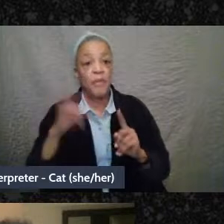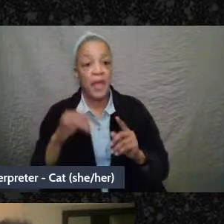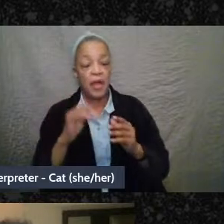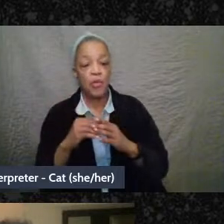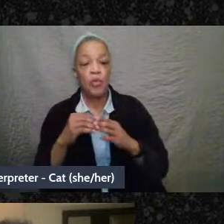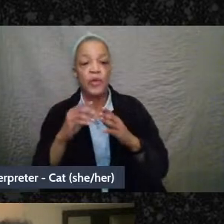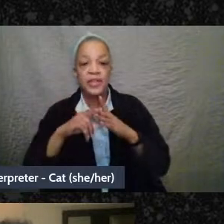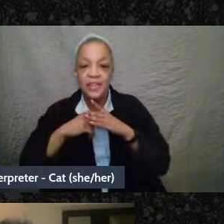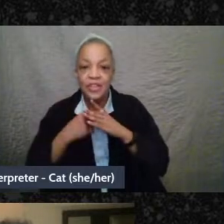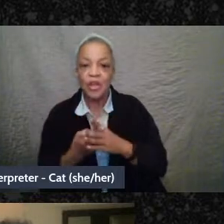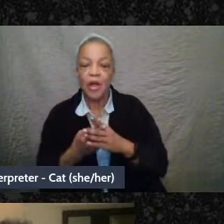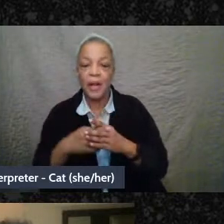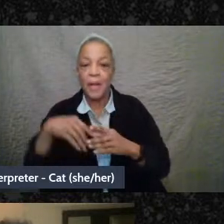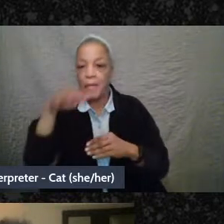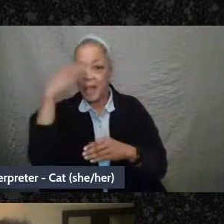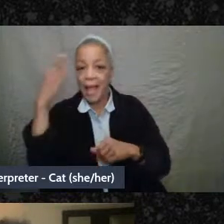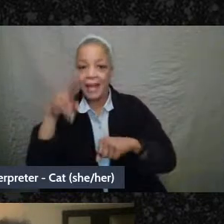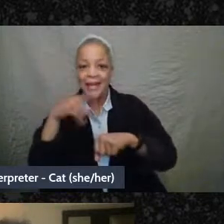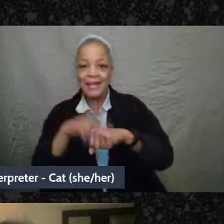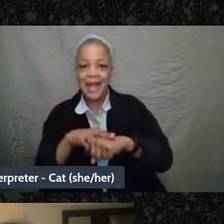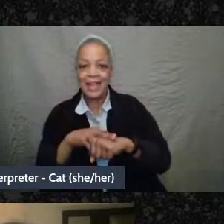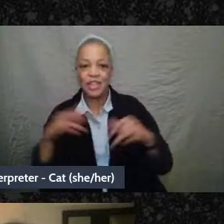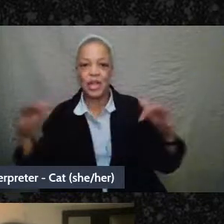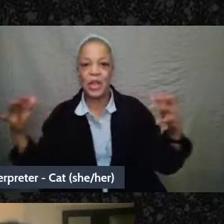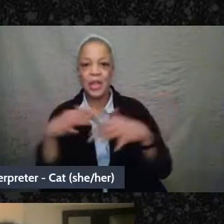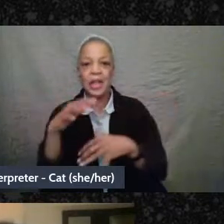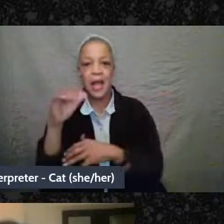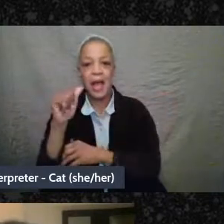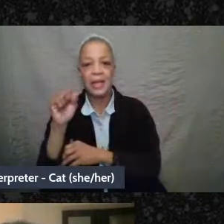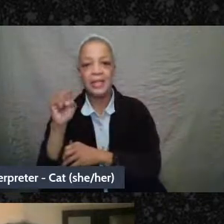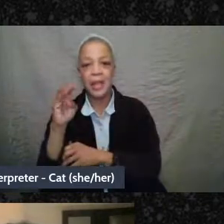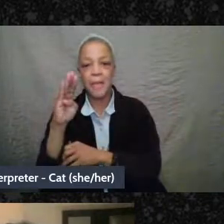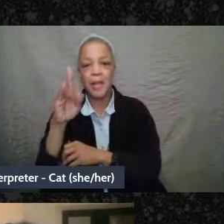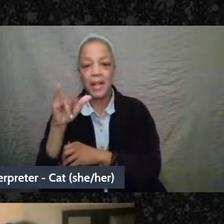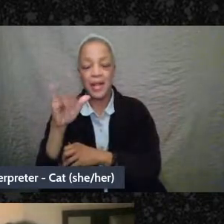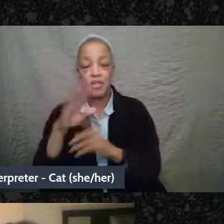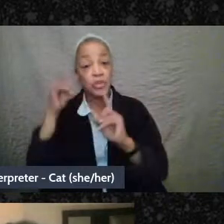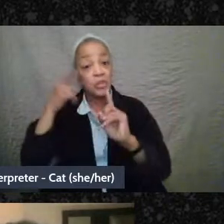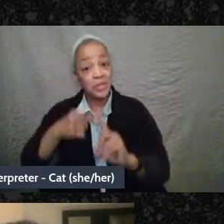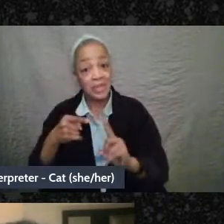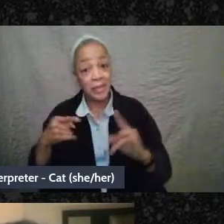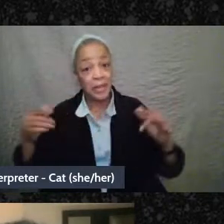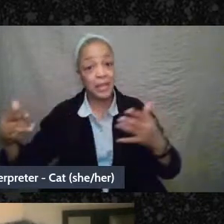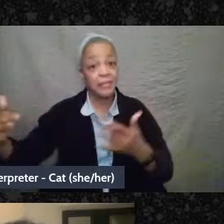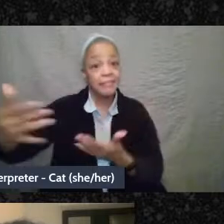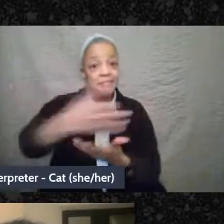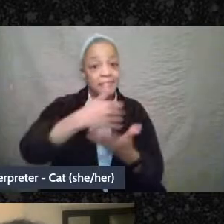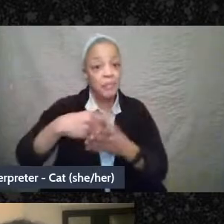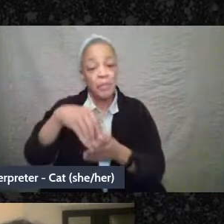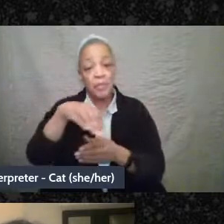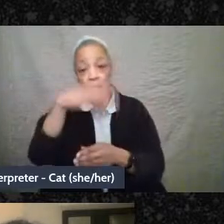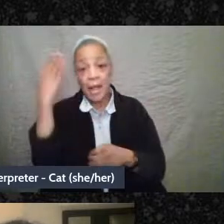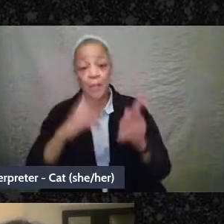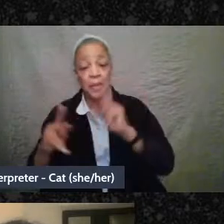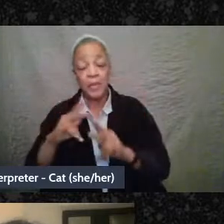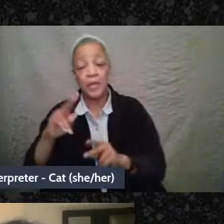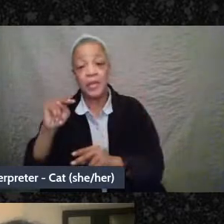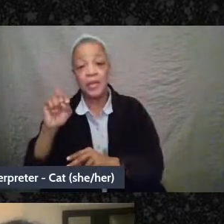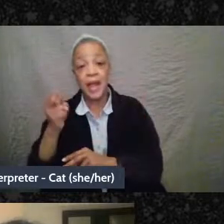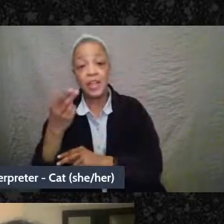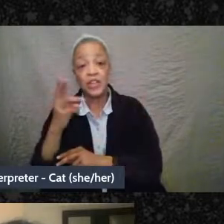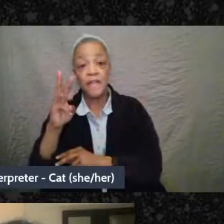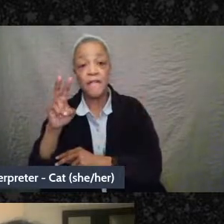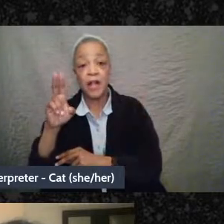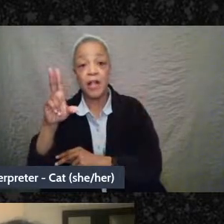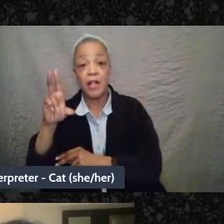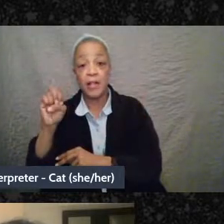birth to the Black National Assembly, who was like, we're going to specifically organize Black people in Nashville, in the Middle Tennessee area, even folks who had been